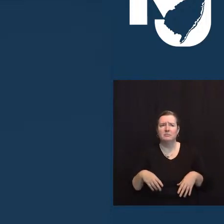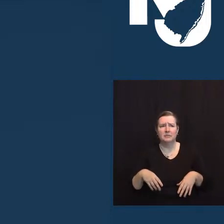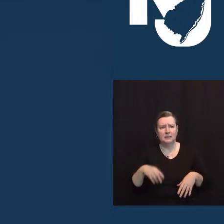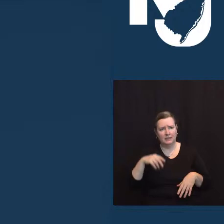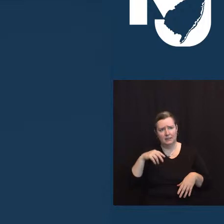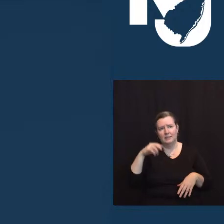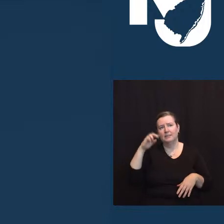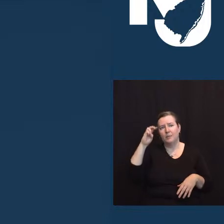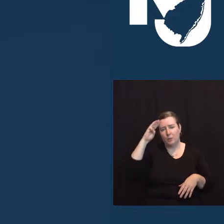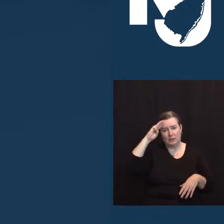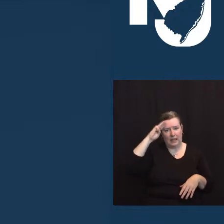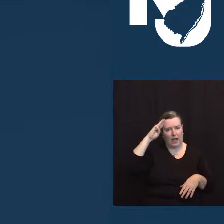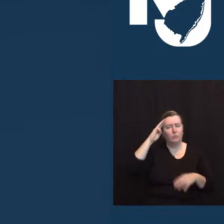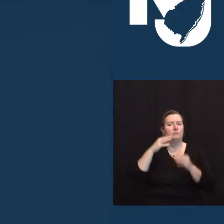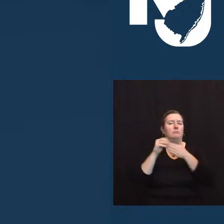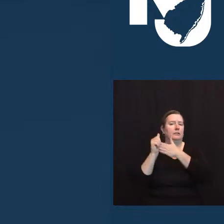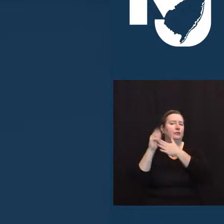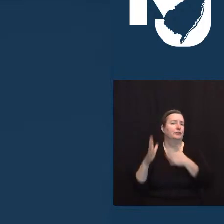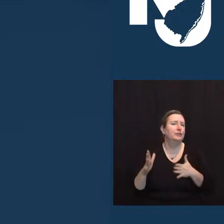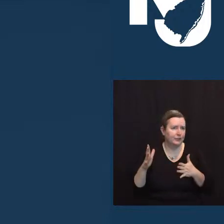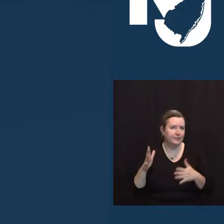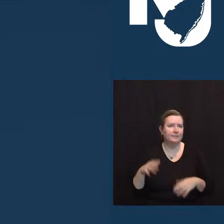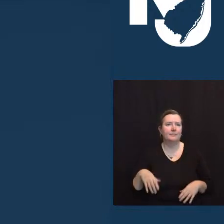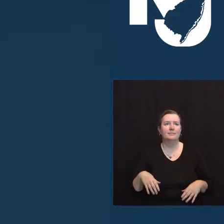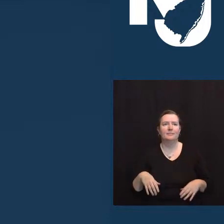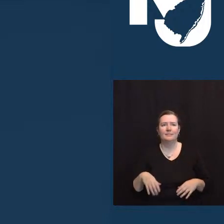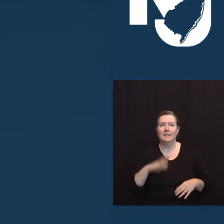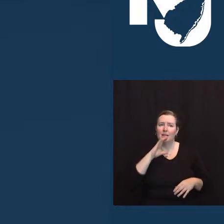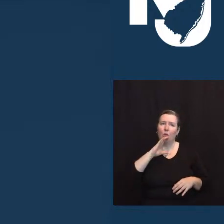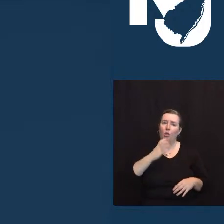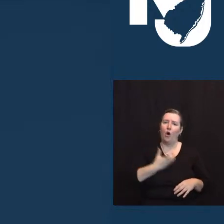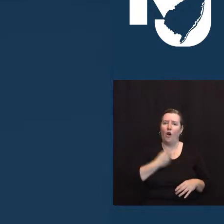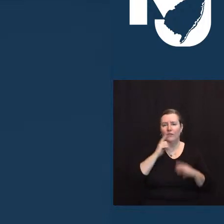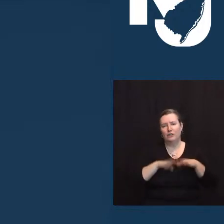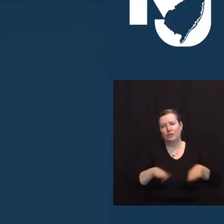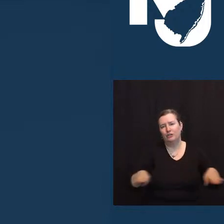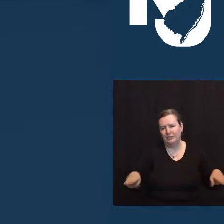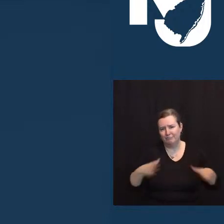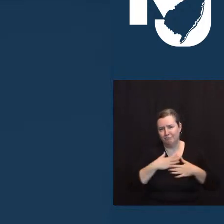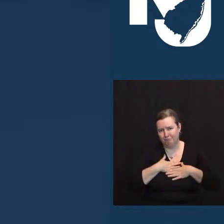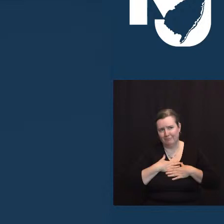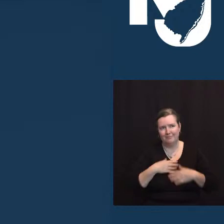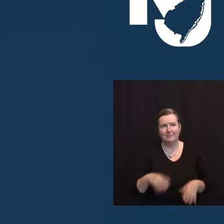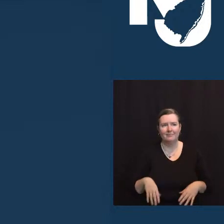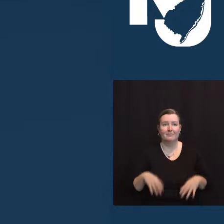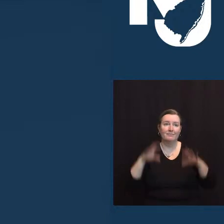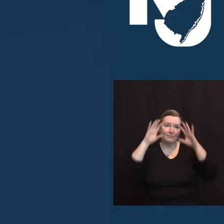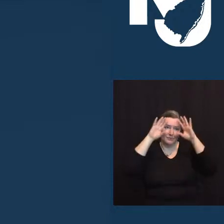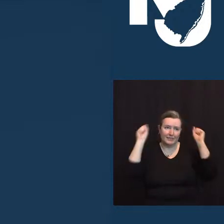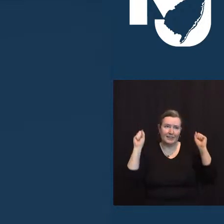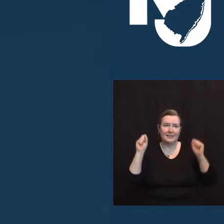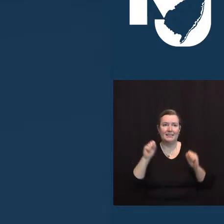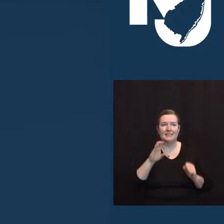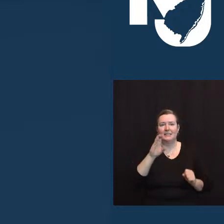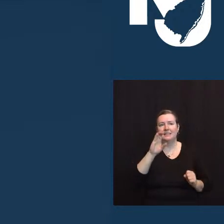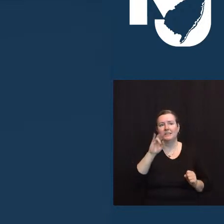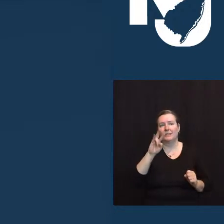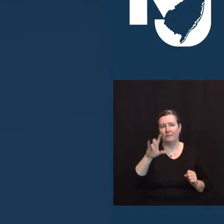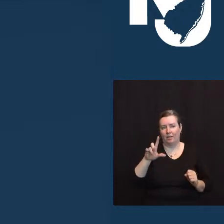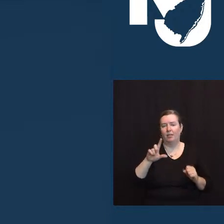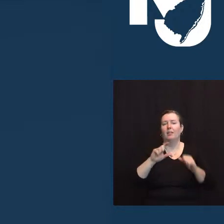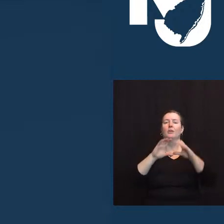Santa for his school children. And he was president of the Weymouth Township Civic Association and even became a